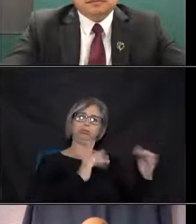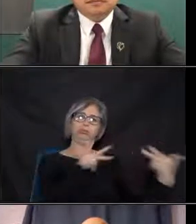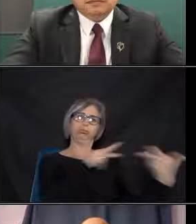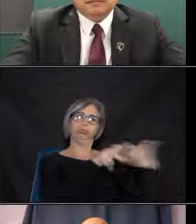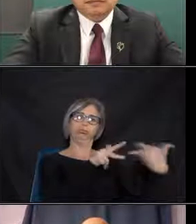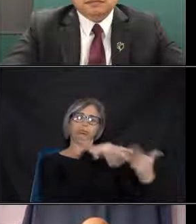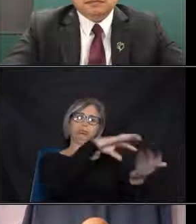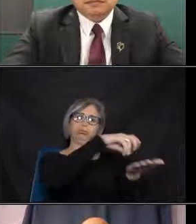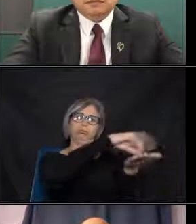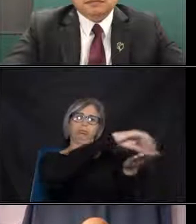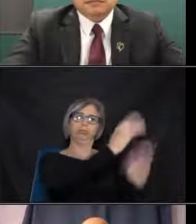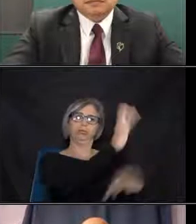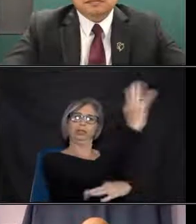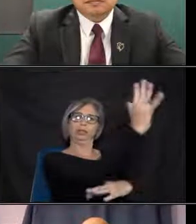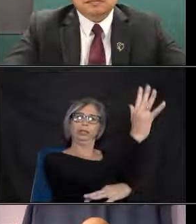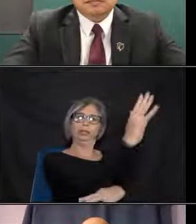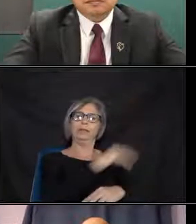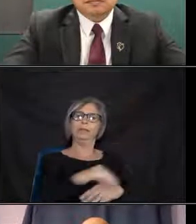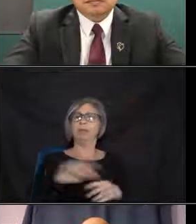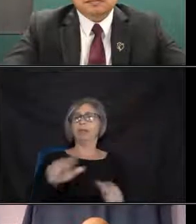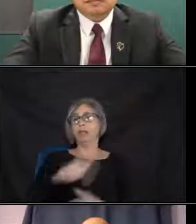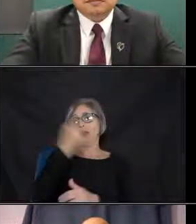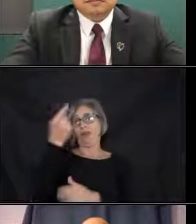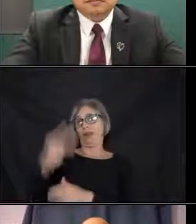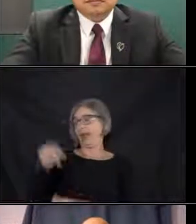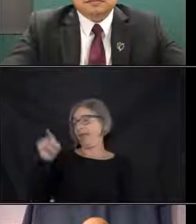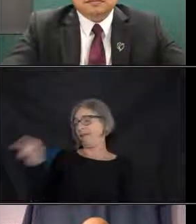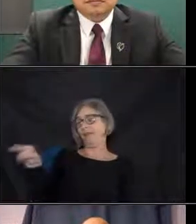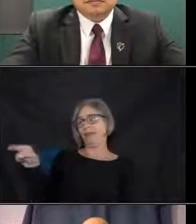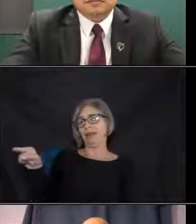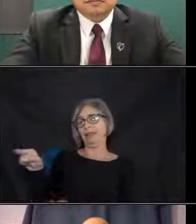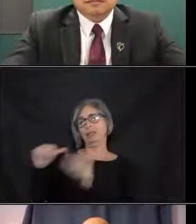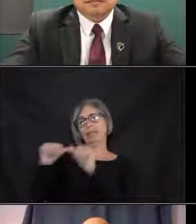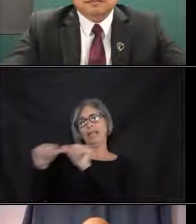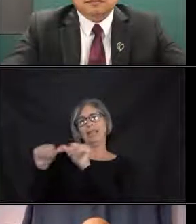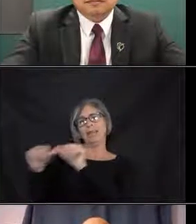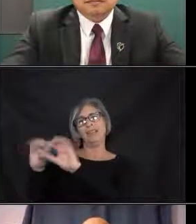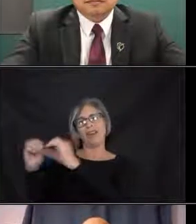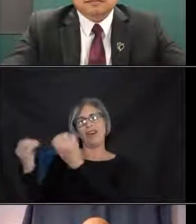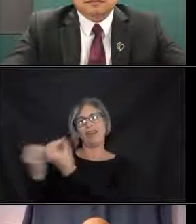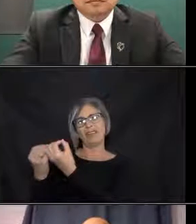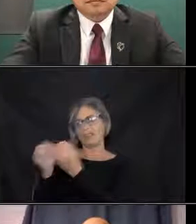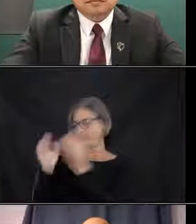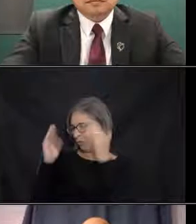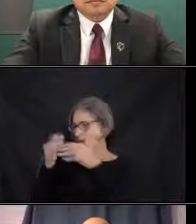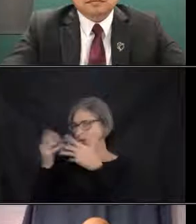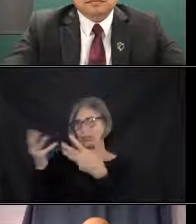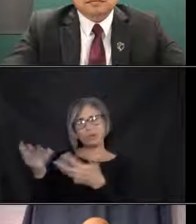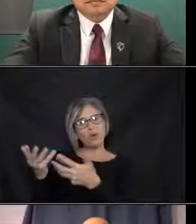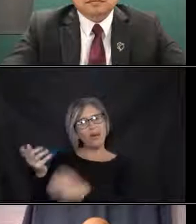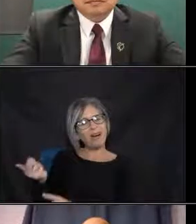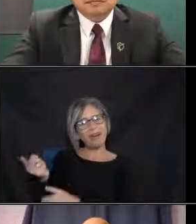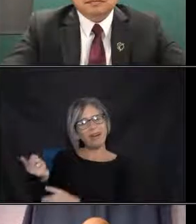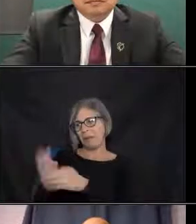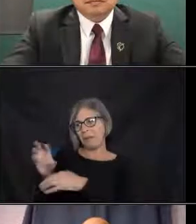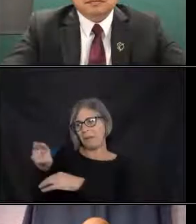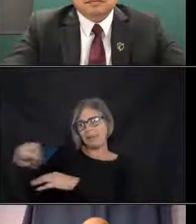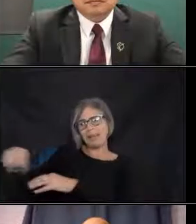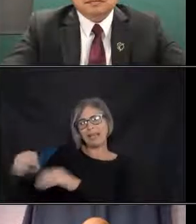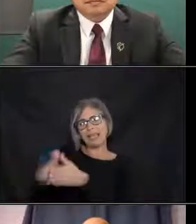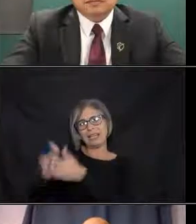throughout the CRA, and the other half going to the Sustainability Office to focus on plantings in